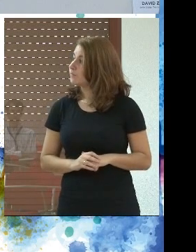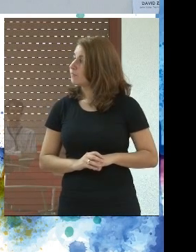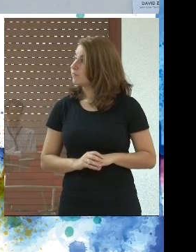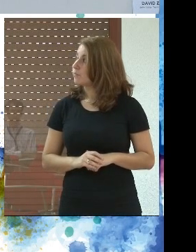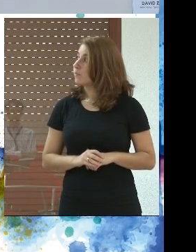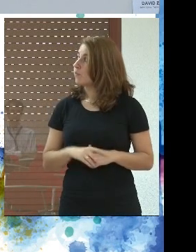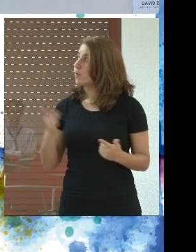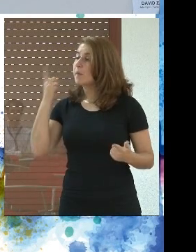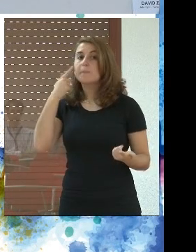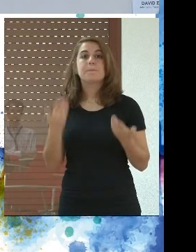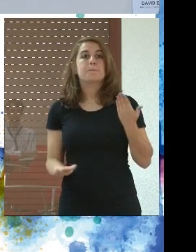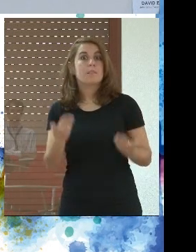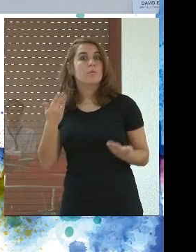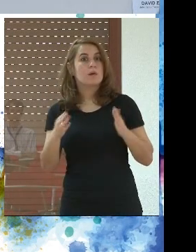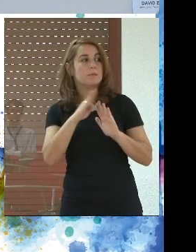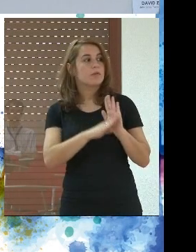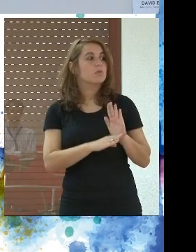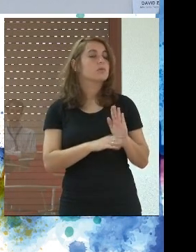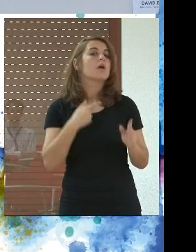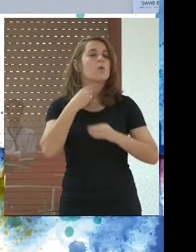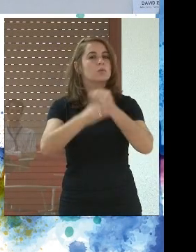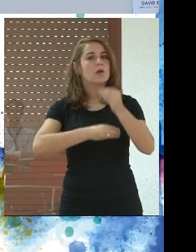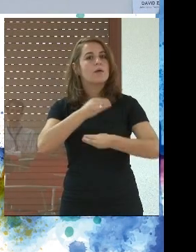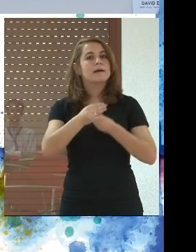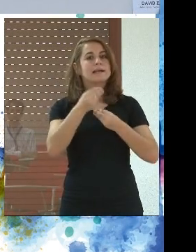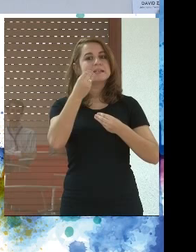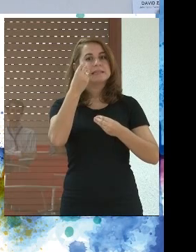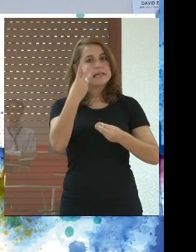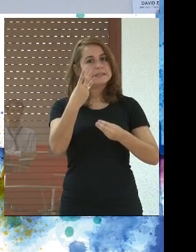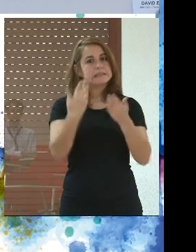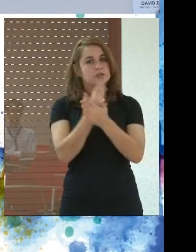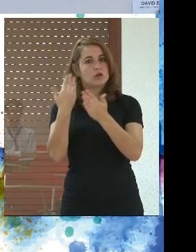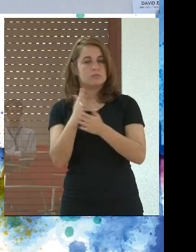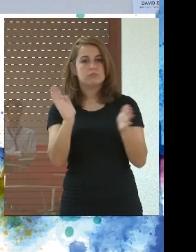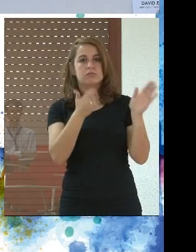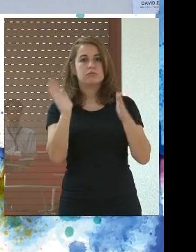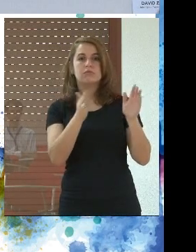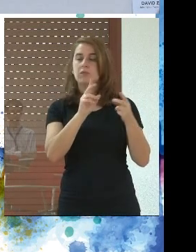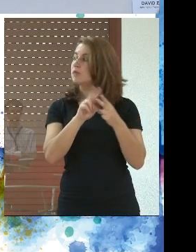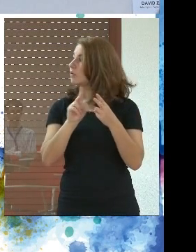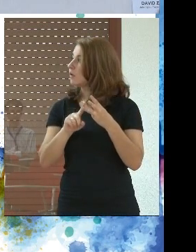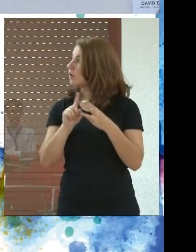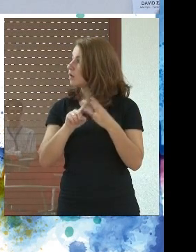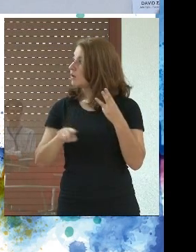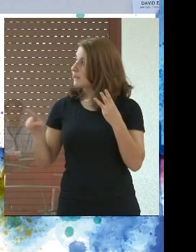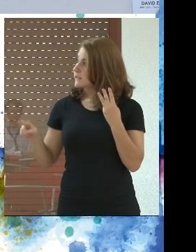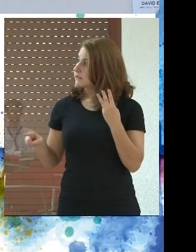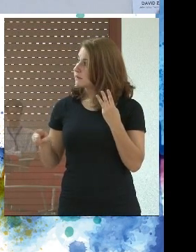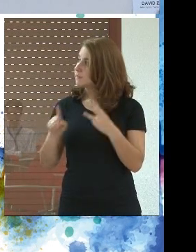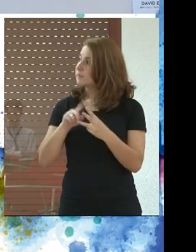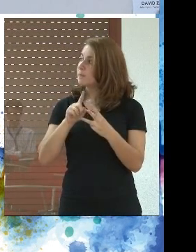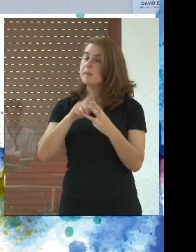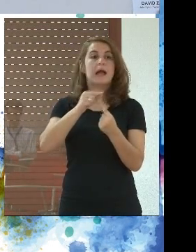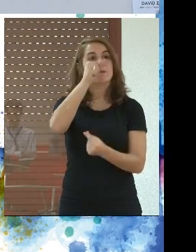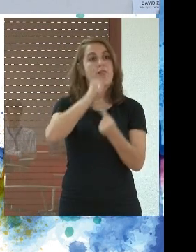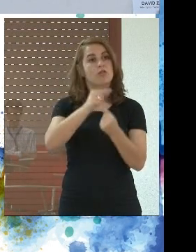gray. To evaluate this application, we used 3 different things, 2 calibrations